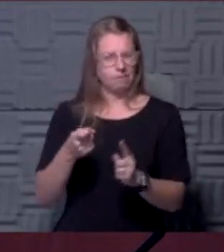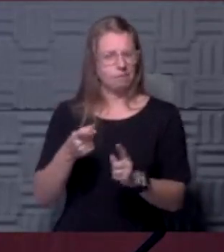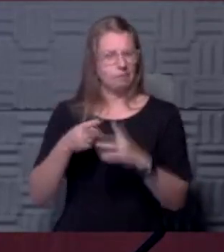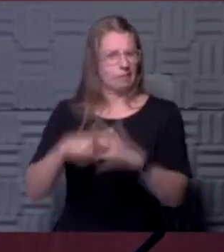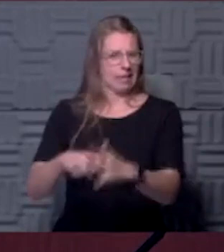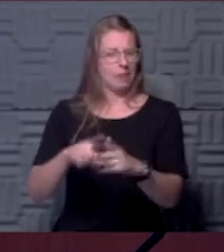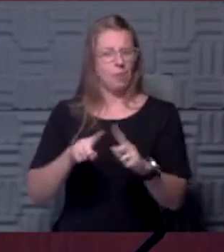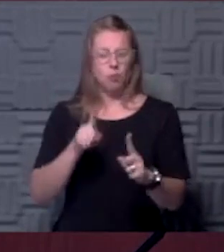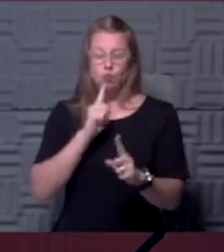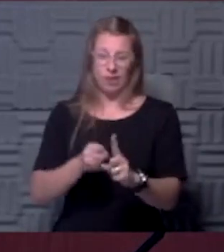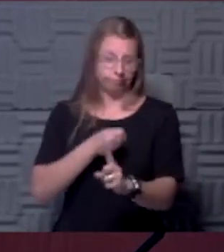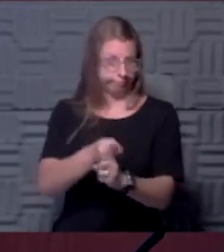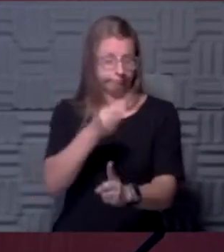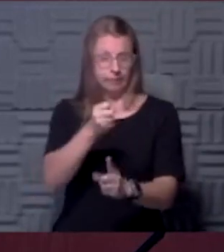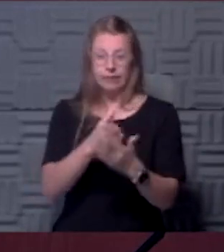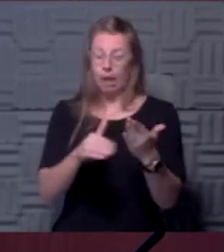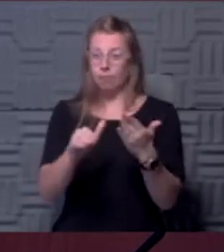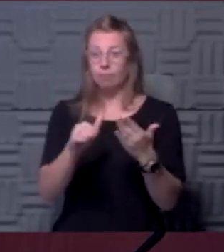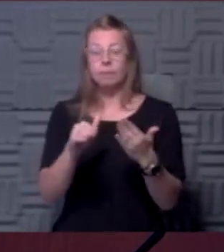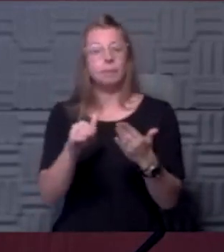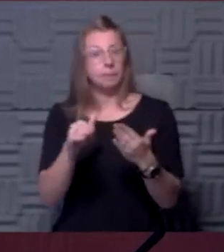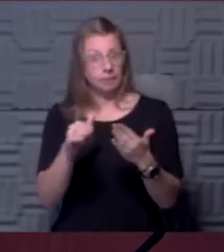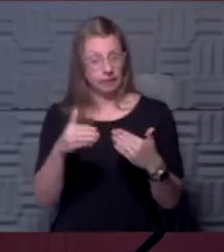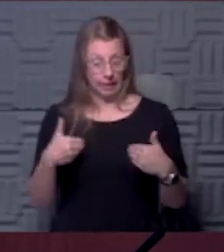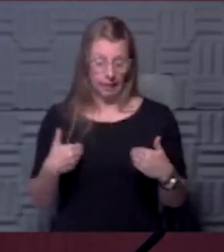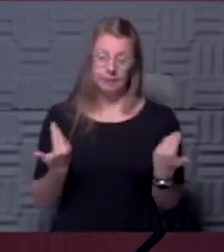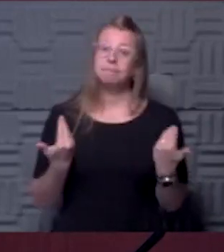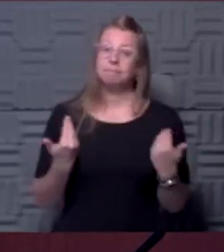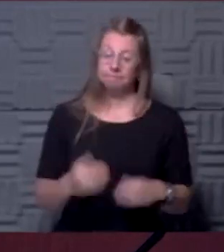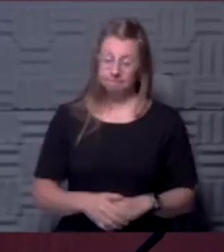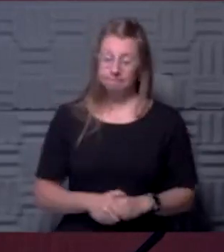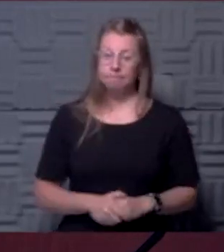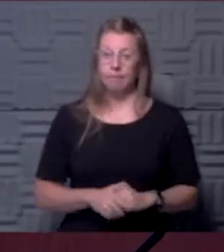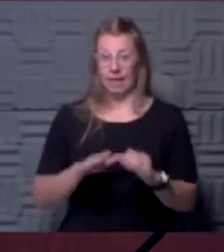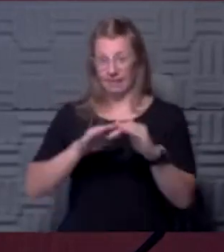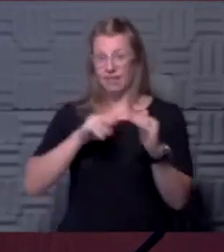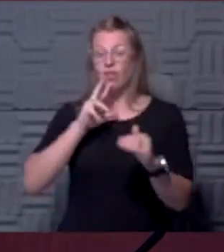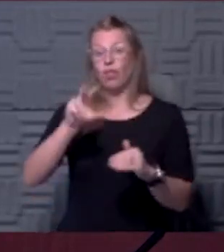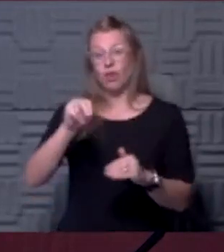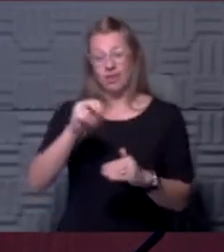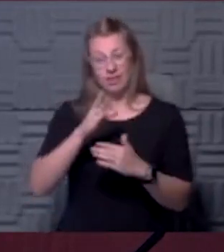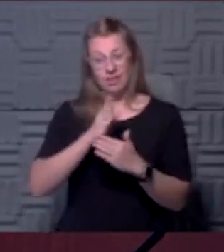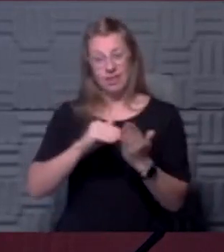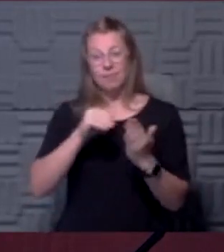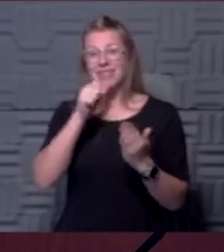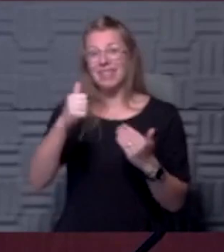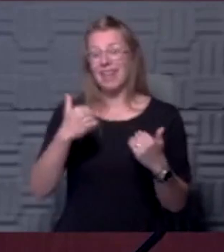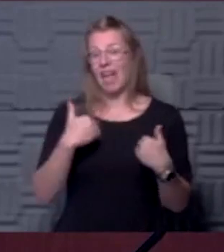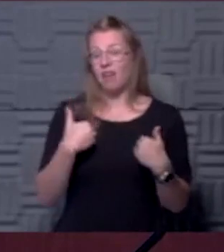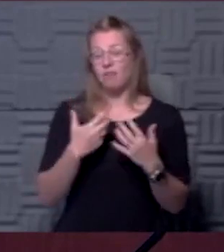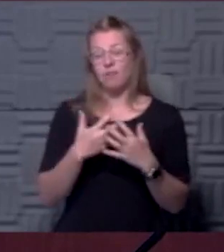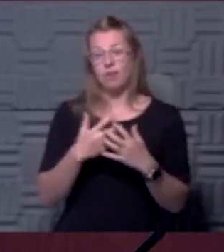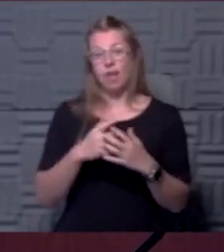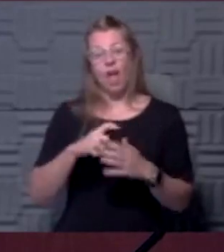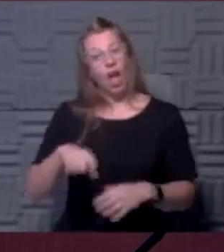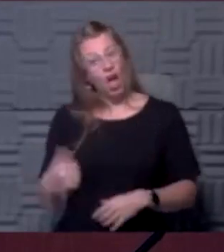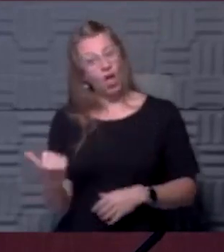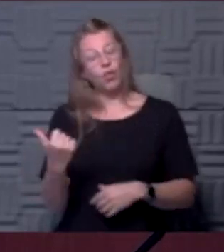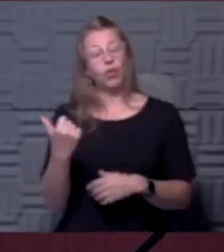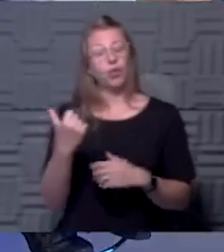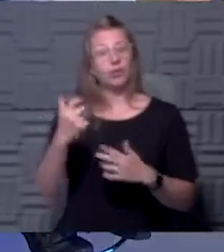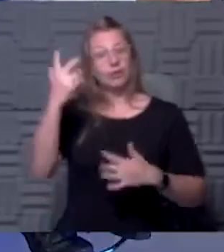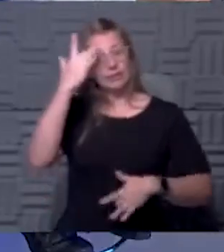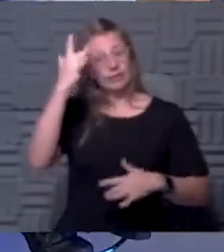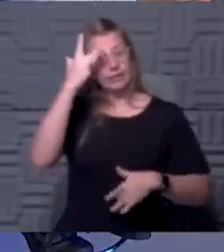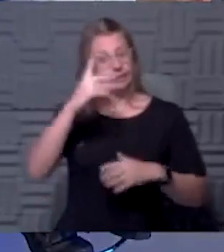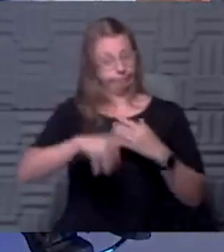There's a real impact in that some of them are young. Yeah, less than 30. And some of them didn't have a lot of underlying disease between 20 and